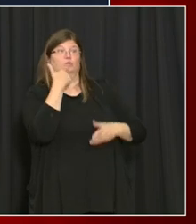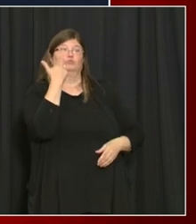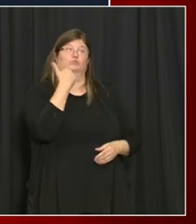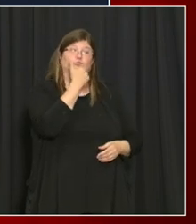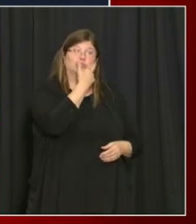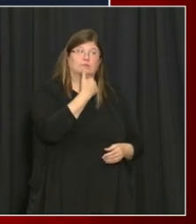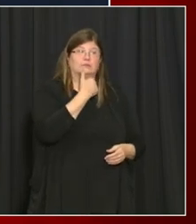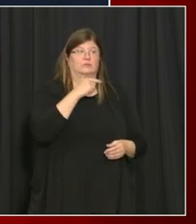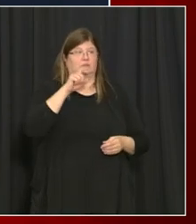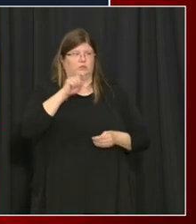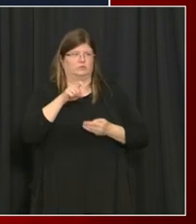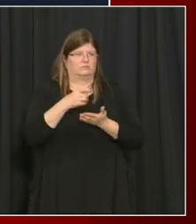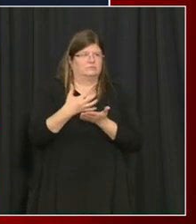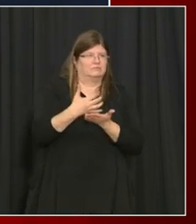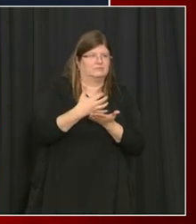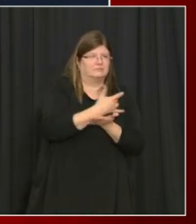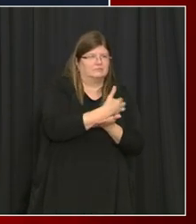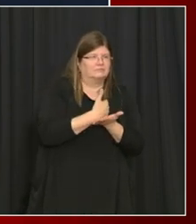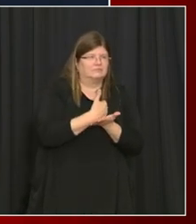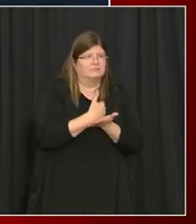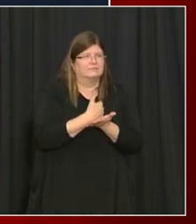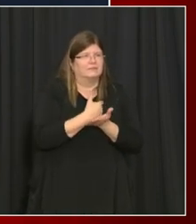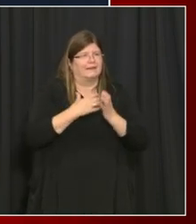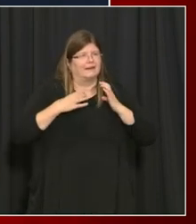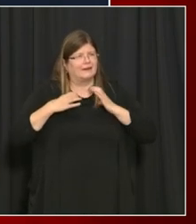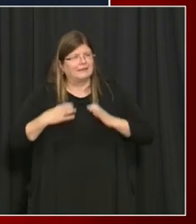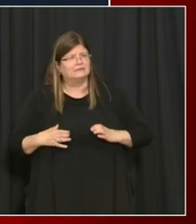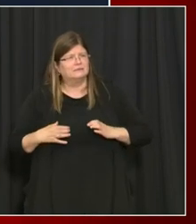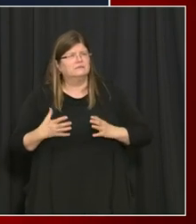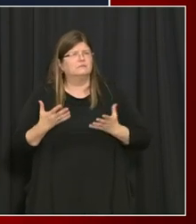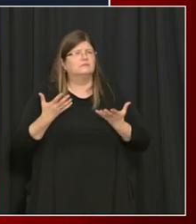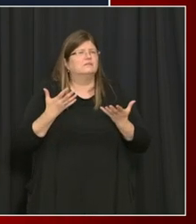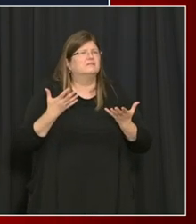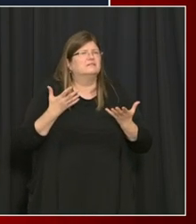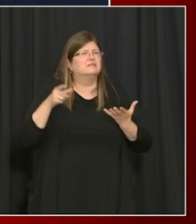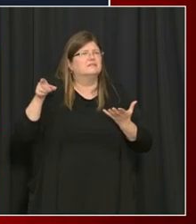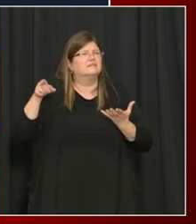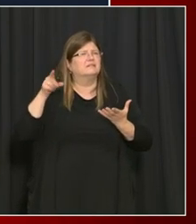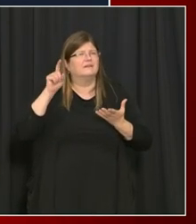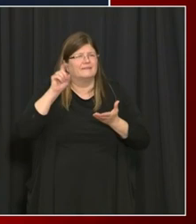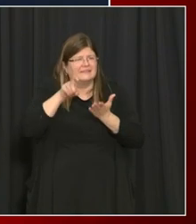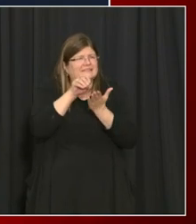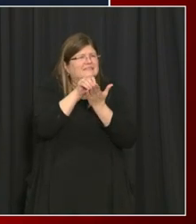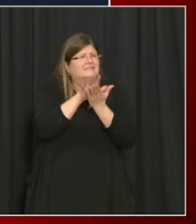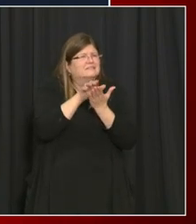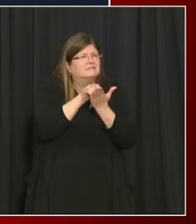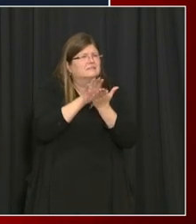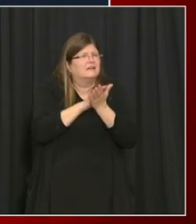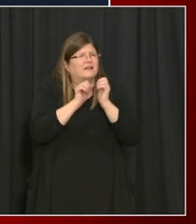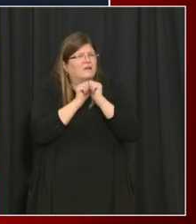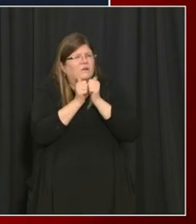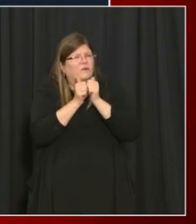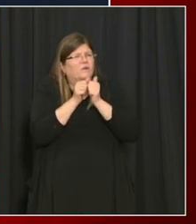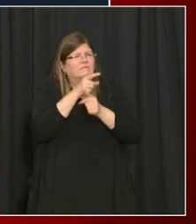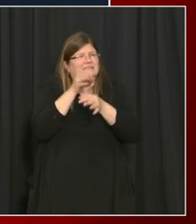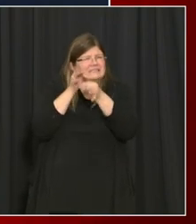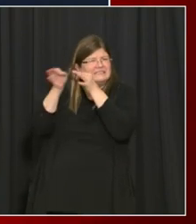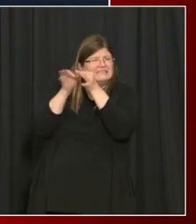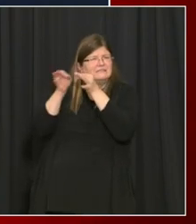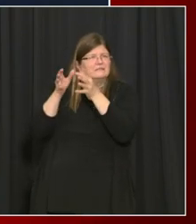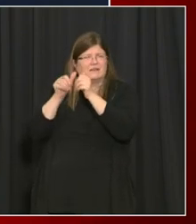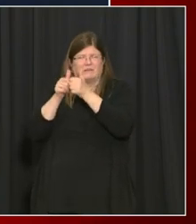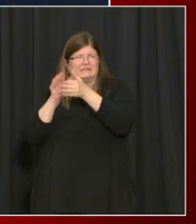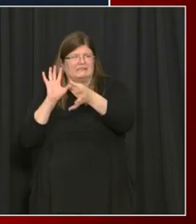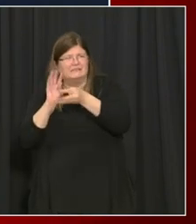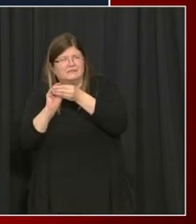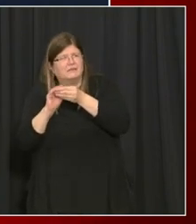be collecting from patrons. What sort of information should they be taking down from people? How should they compile it? And what